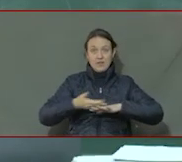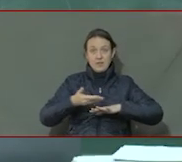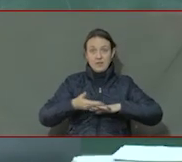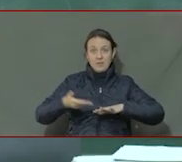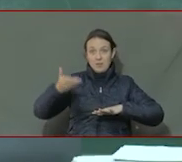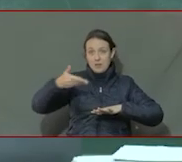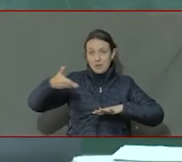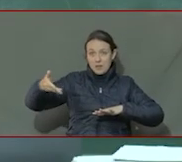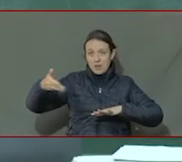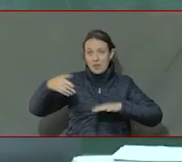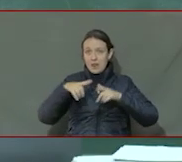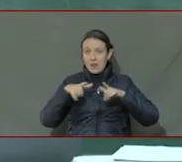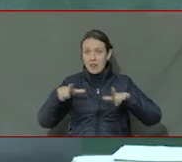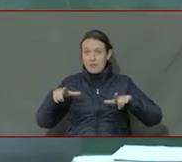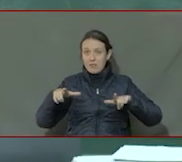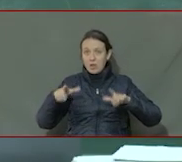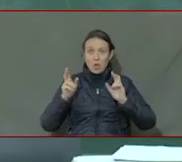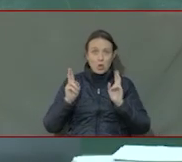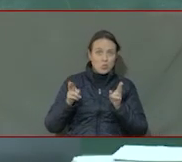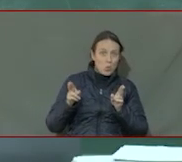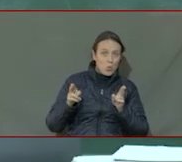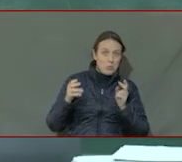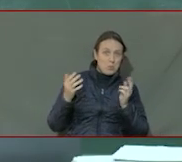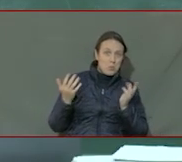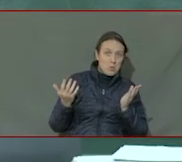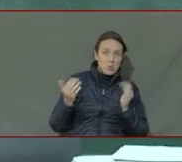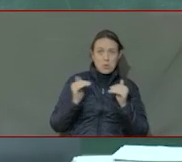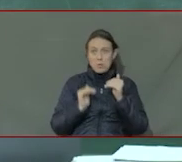levels were below normal or above normal.